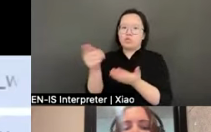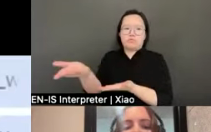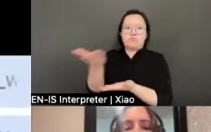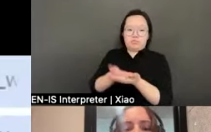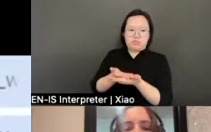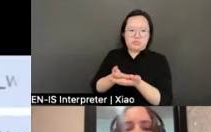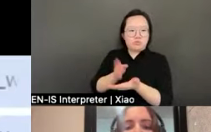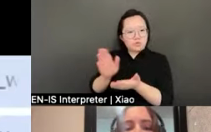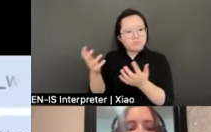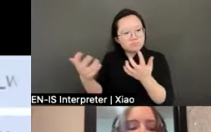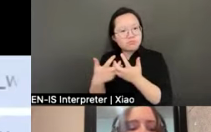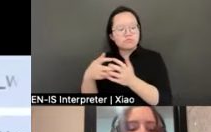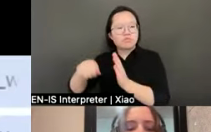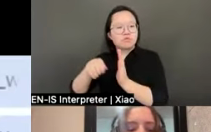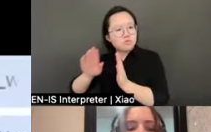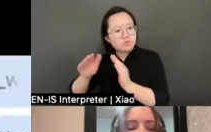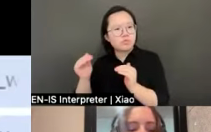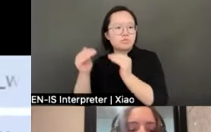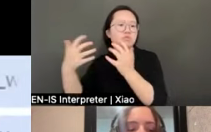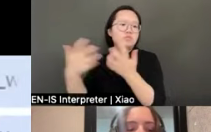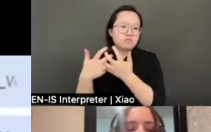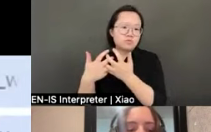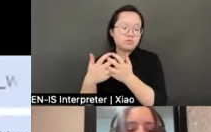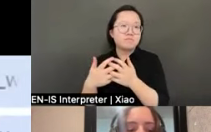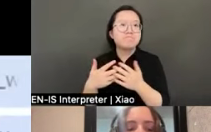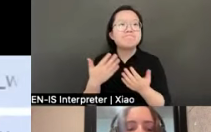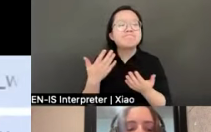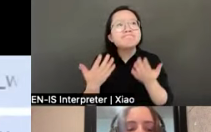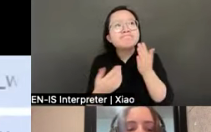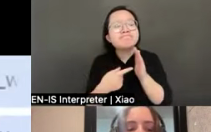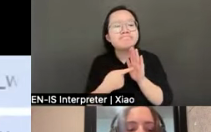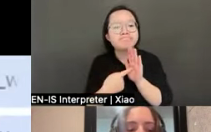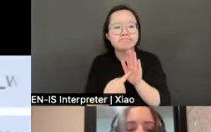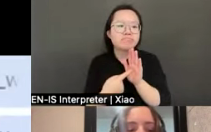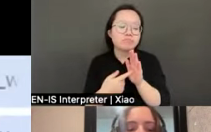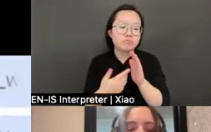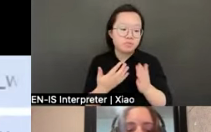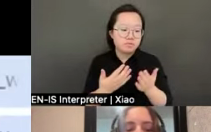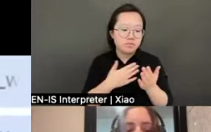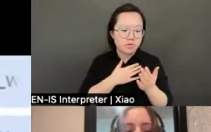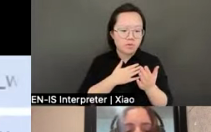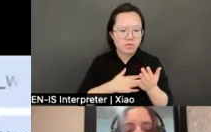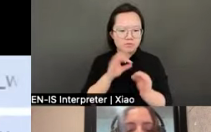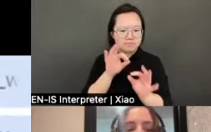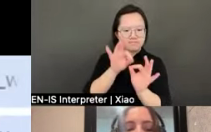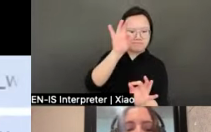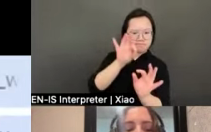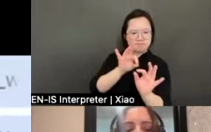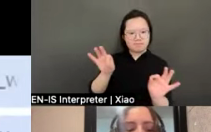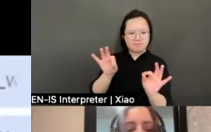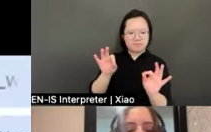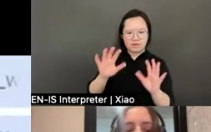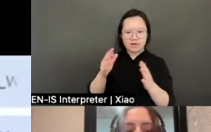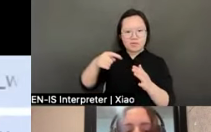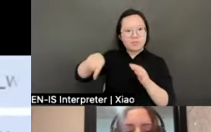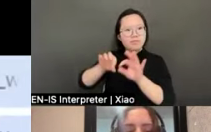project. Some examples might be, for example, if you want to measure stakeholder engagement, the